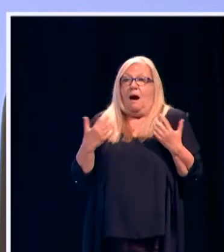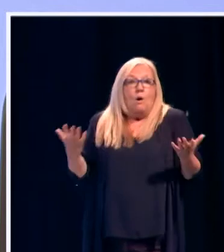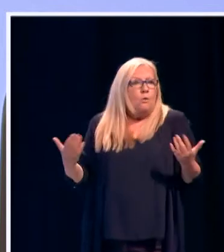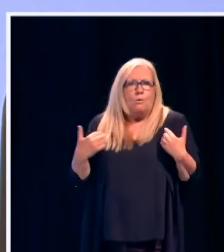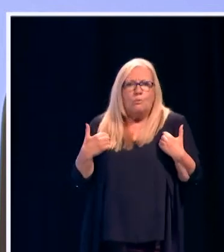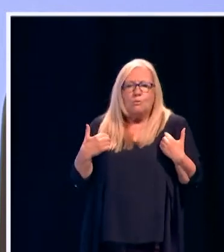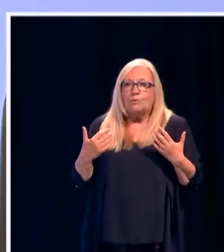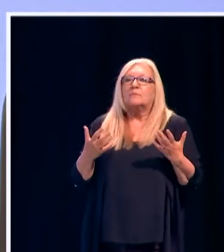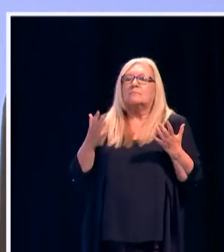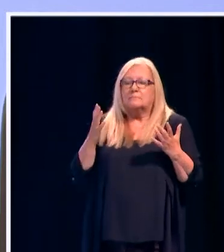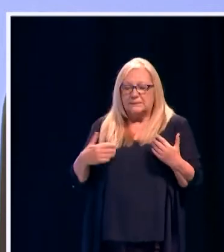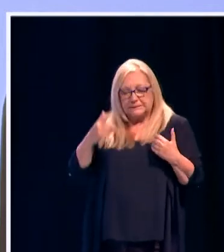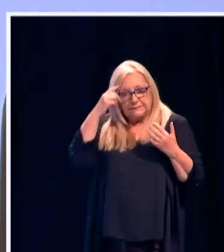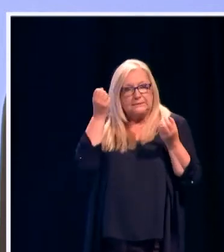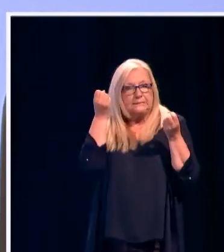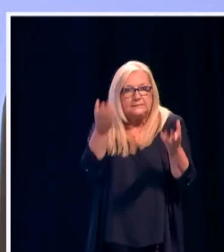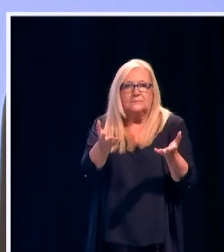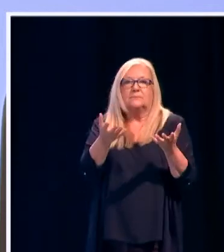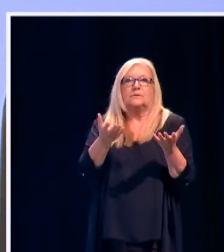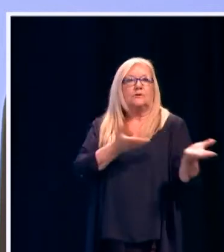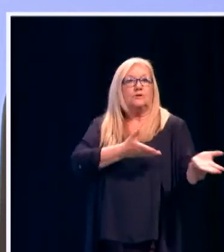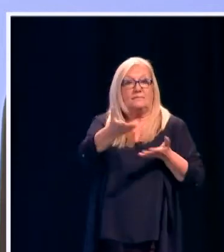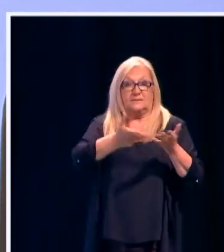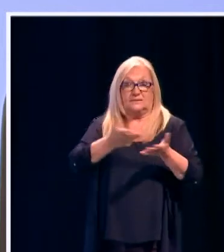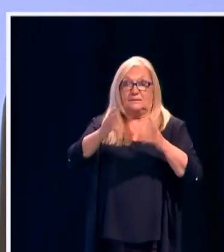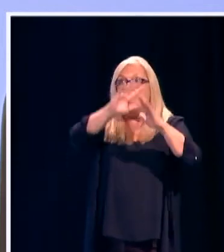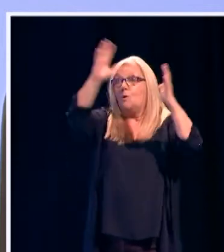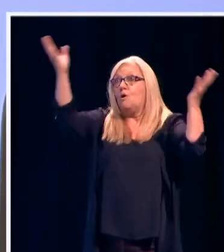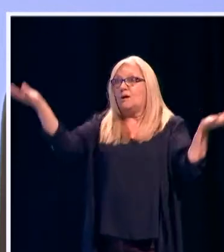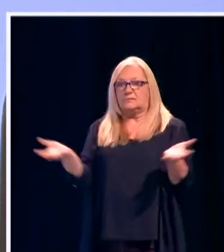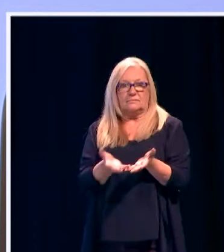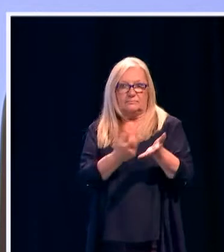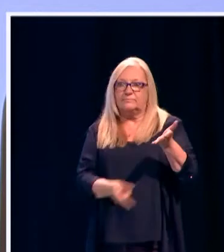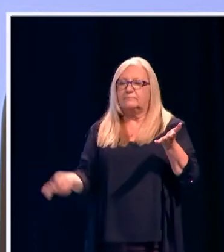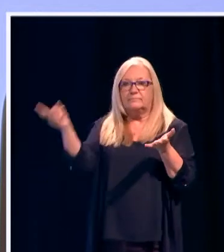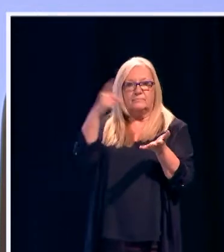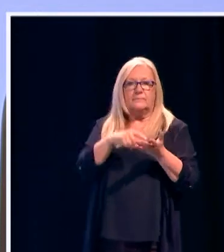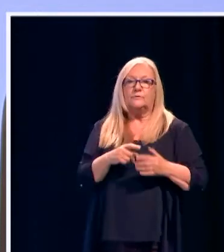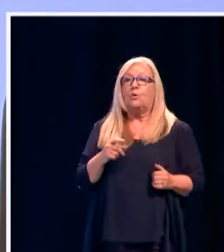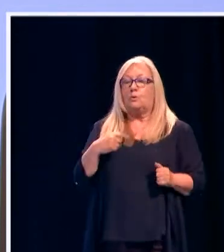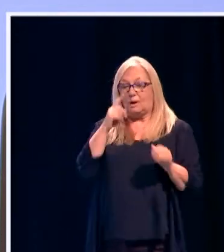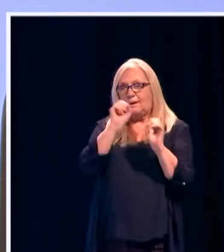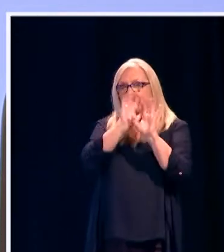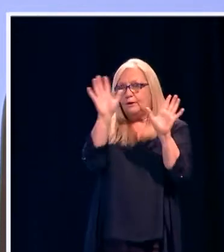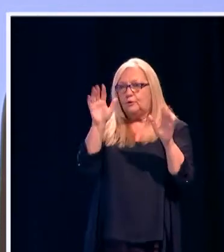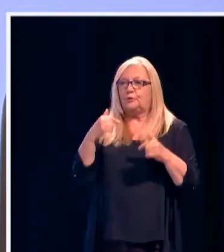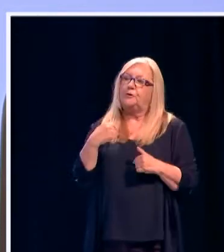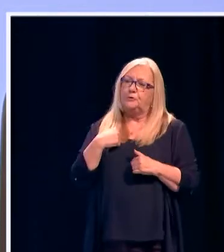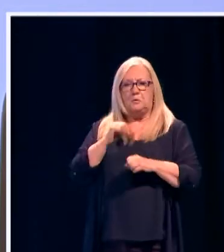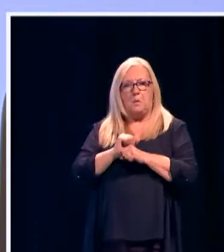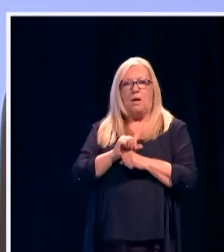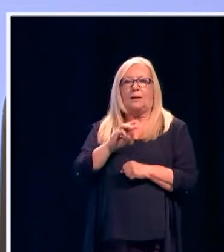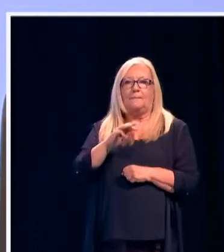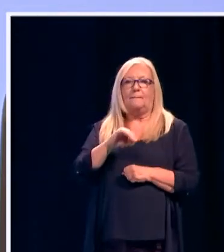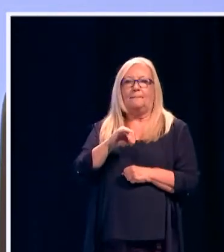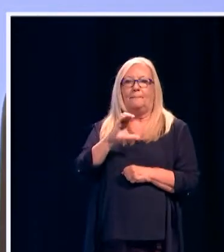all going to be delivered technically or digitally. And it was so clear to everyone at Microsoft that if we were going to do this